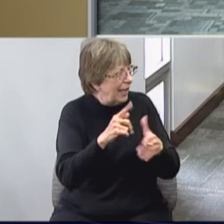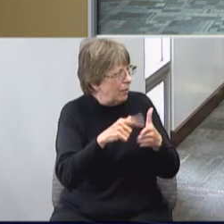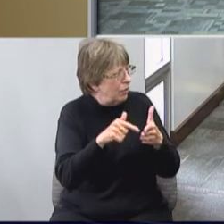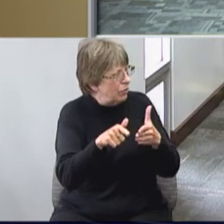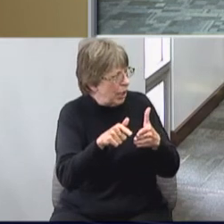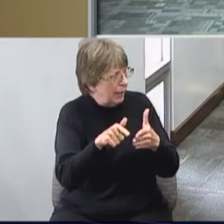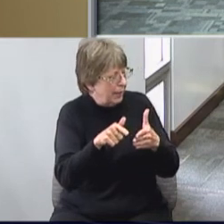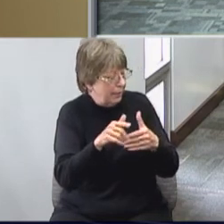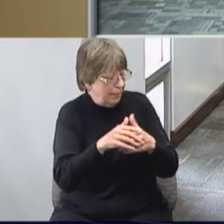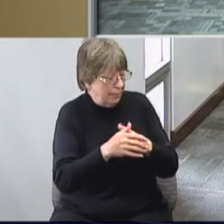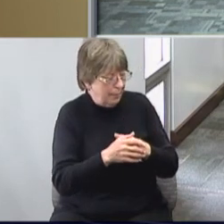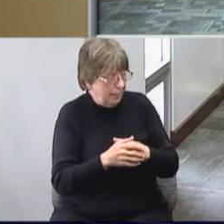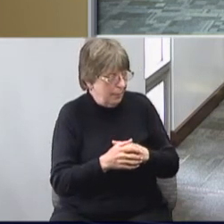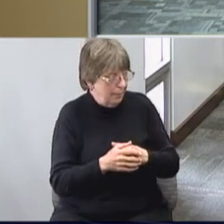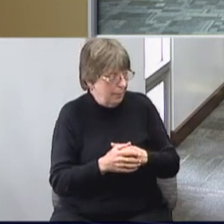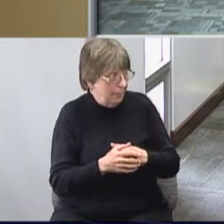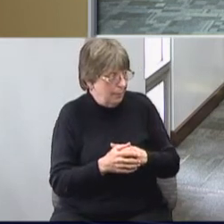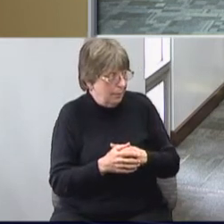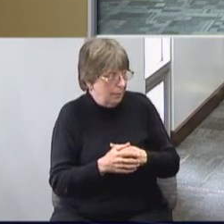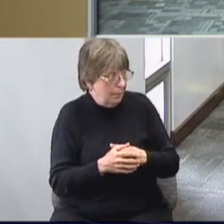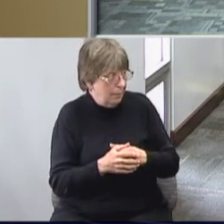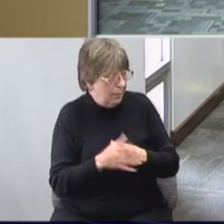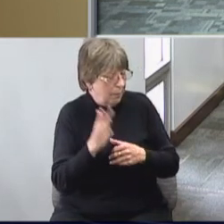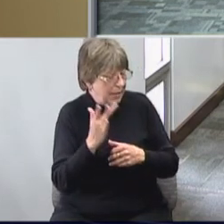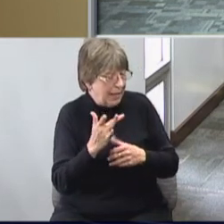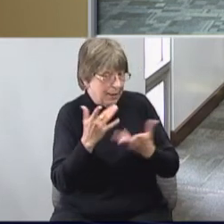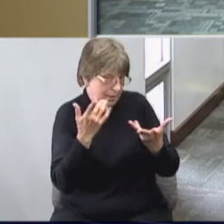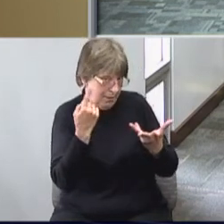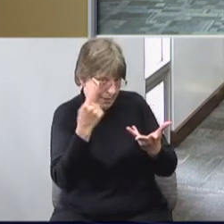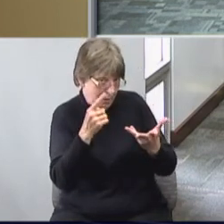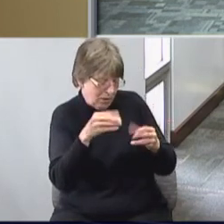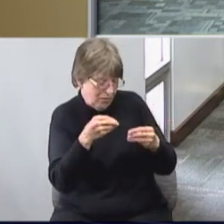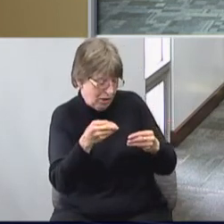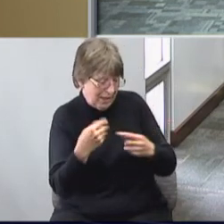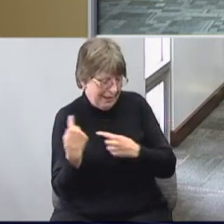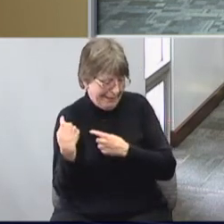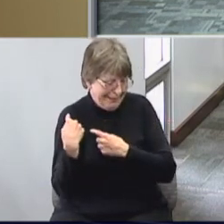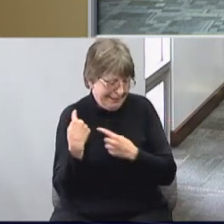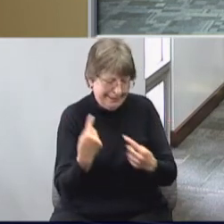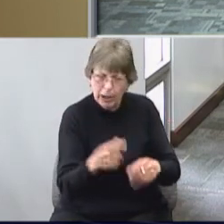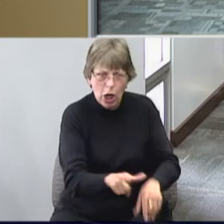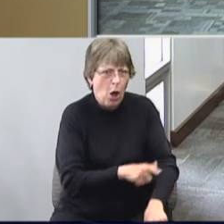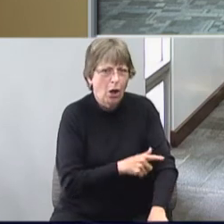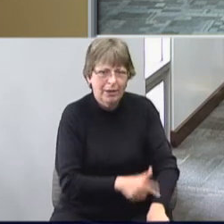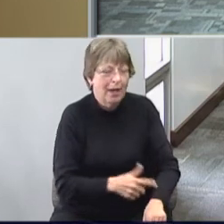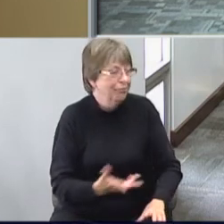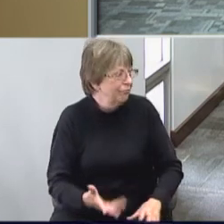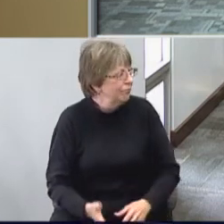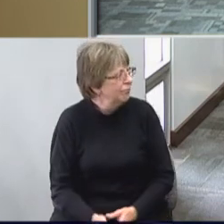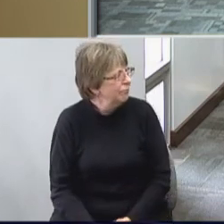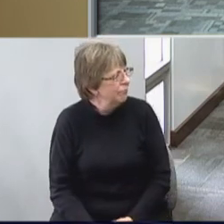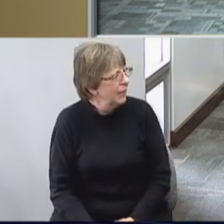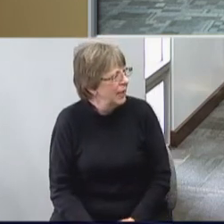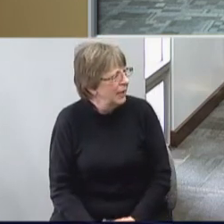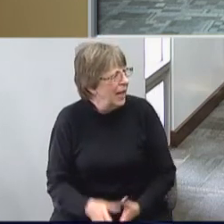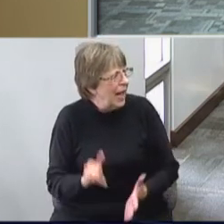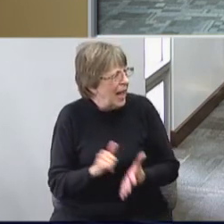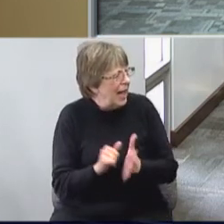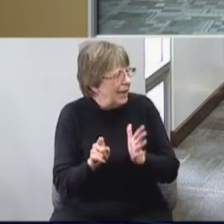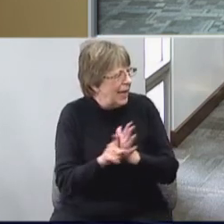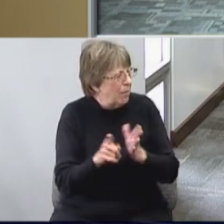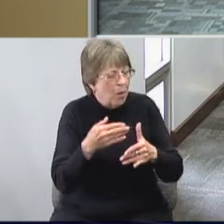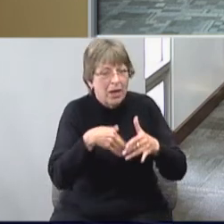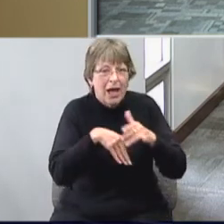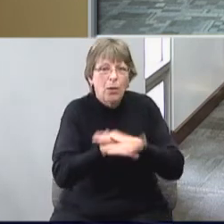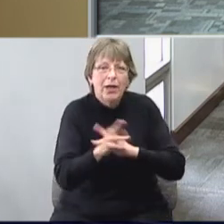property out because it was for sale since a very long time. And at that moment I walked in